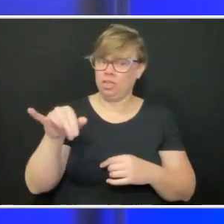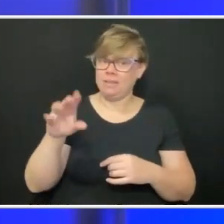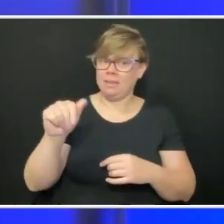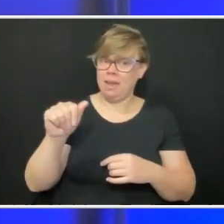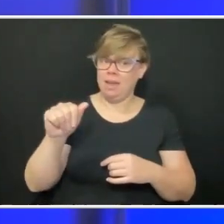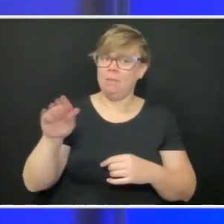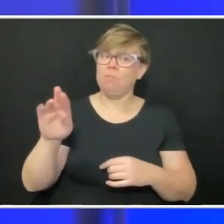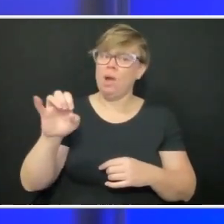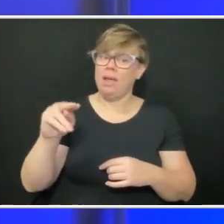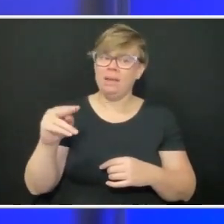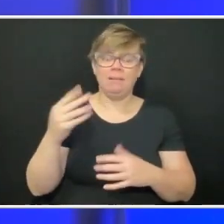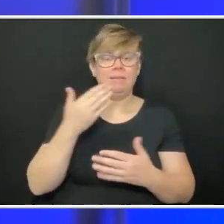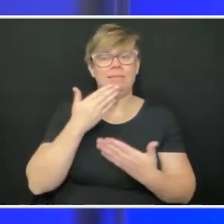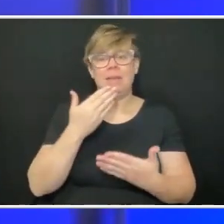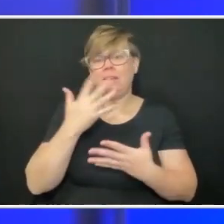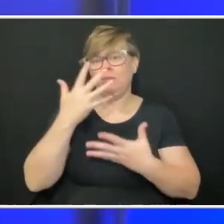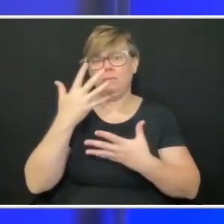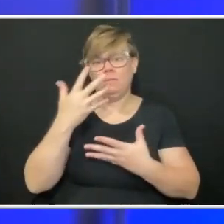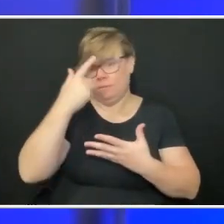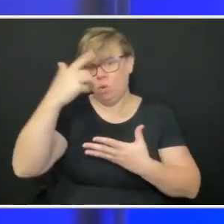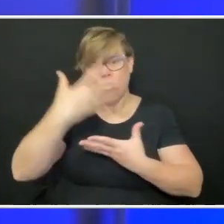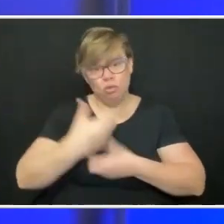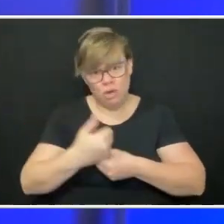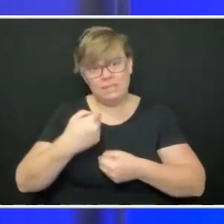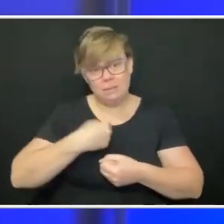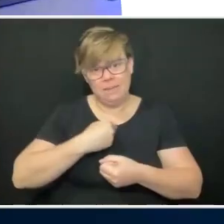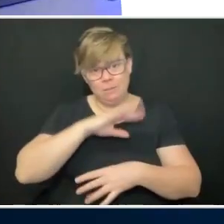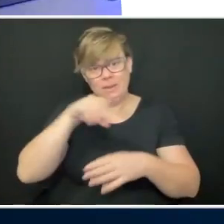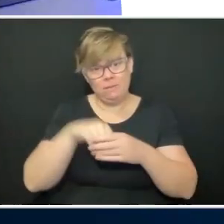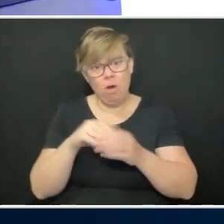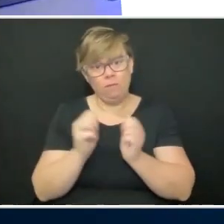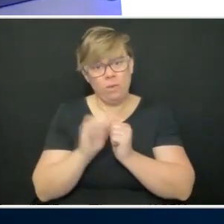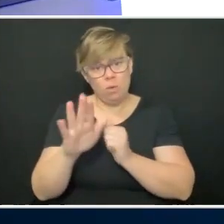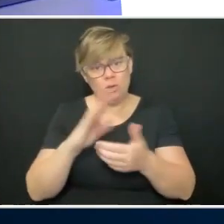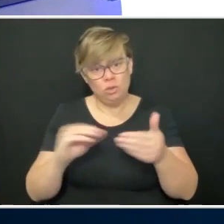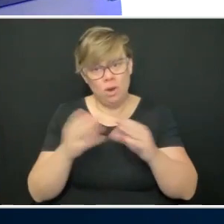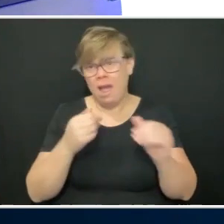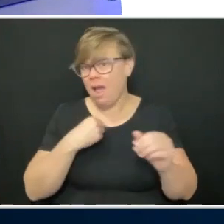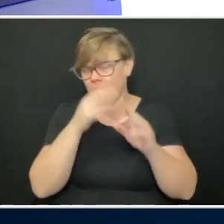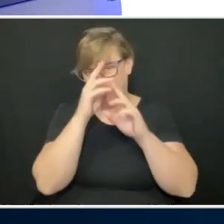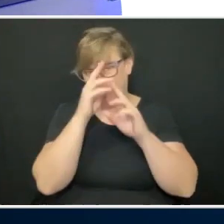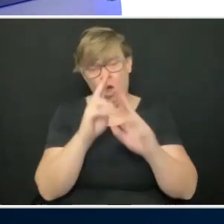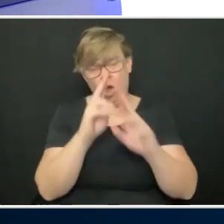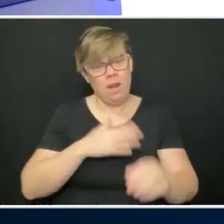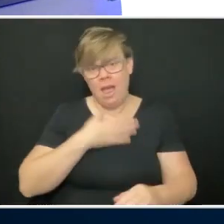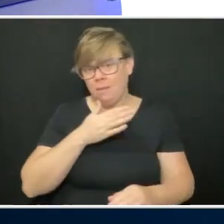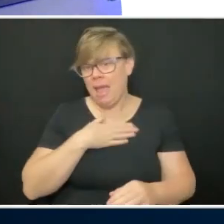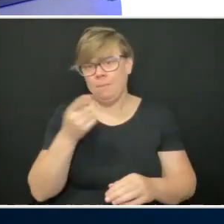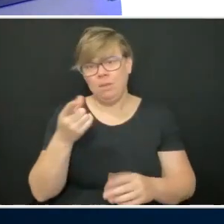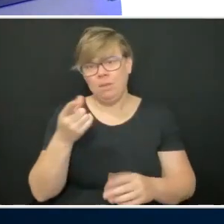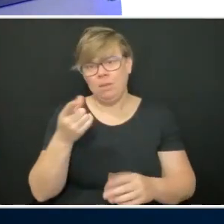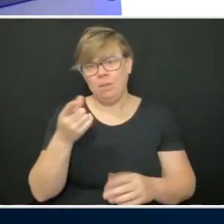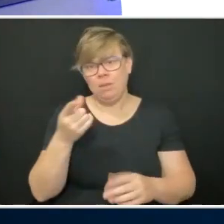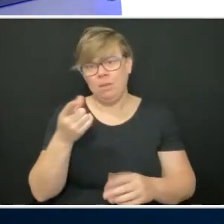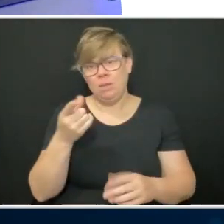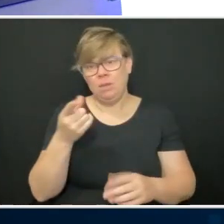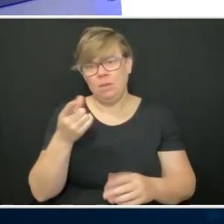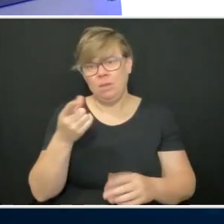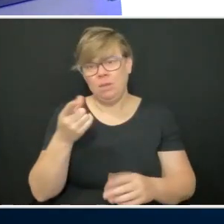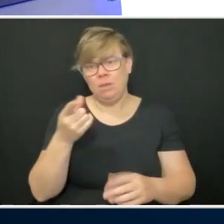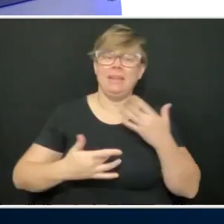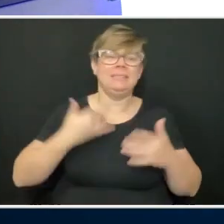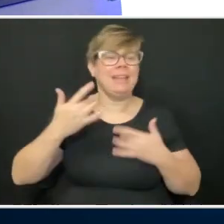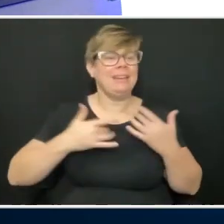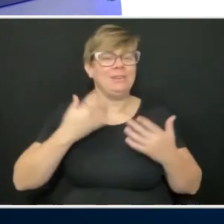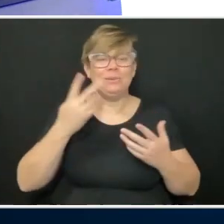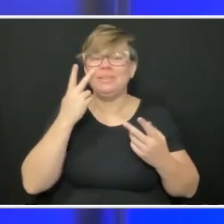for trusting me to be involved in your story. I'm honored. I'm glad you guys are doing so well, and I can't wait to see what